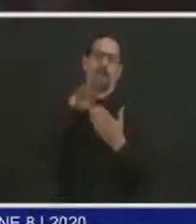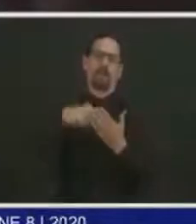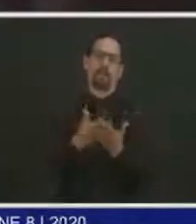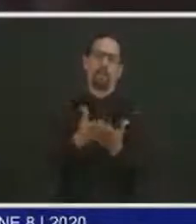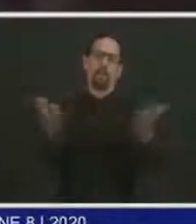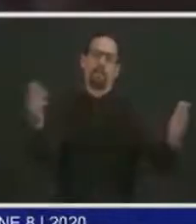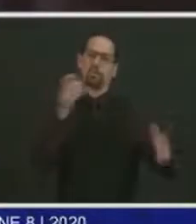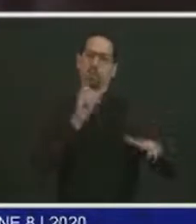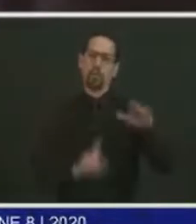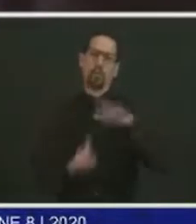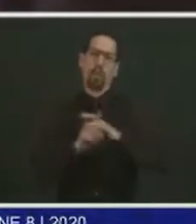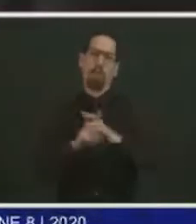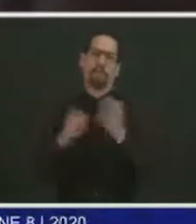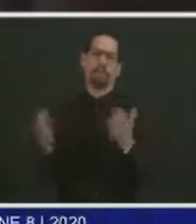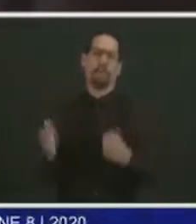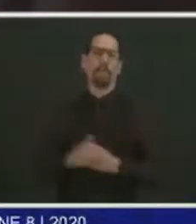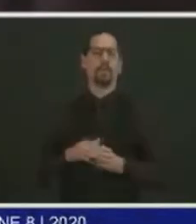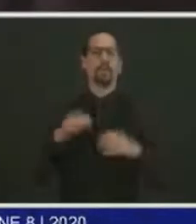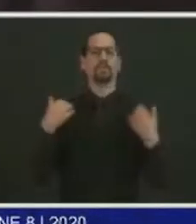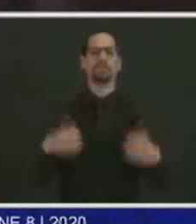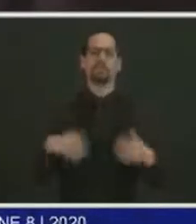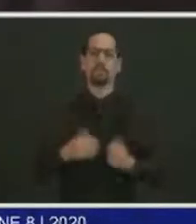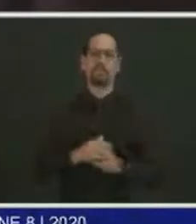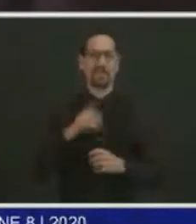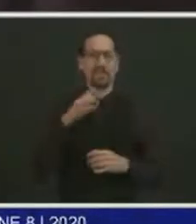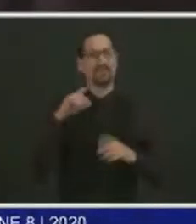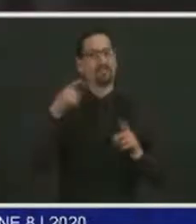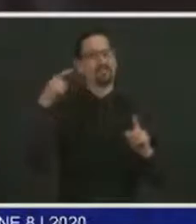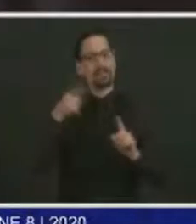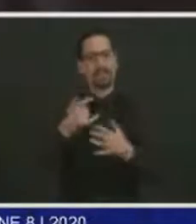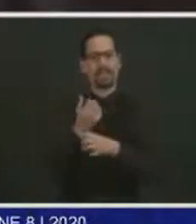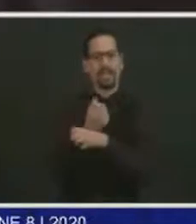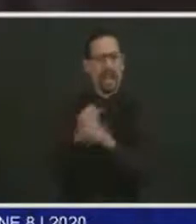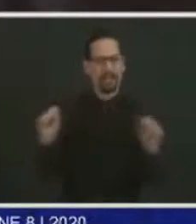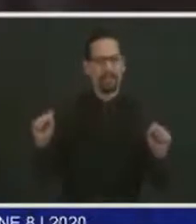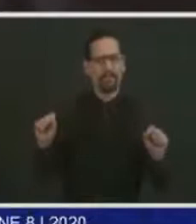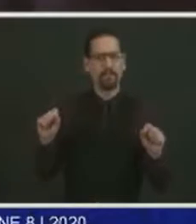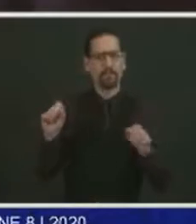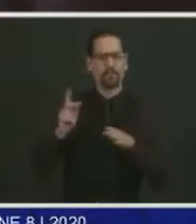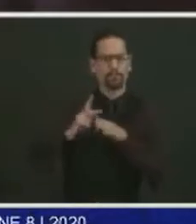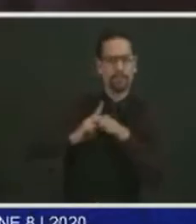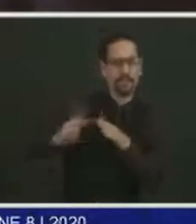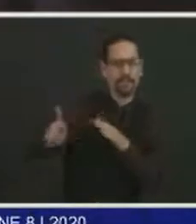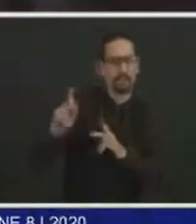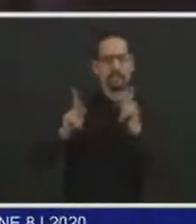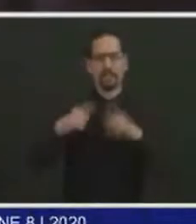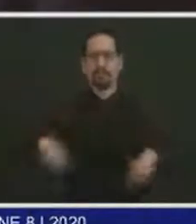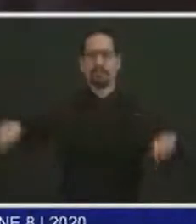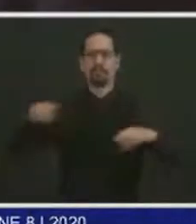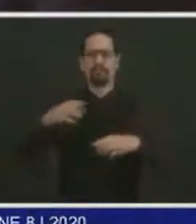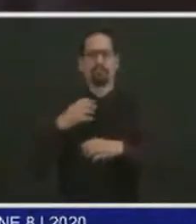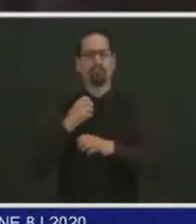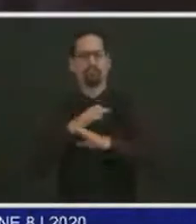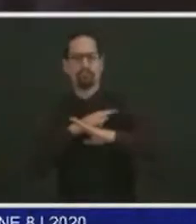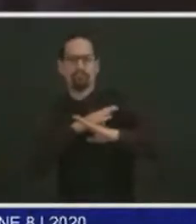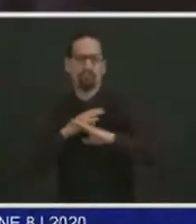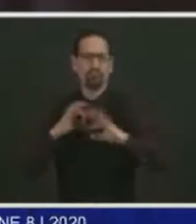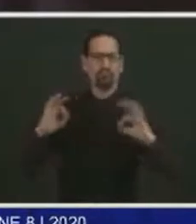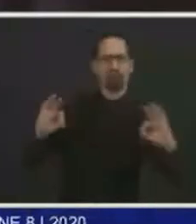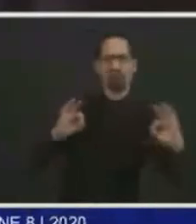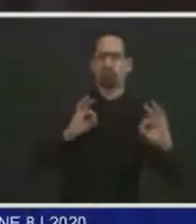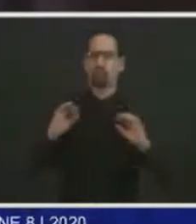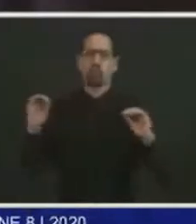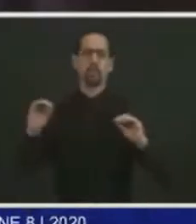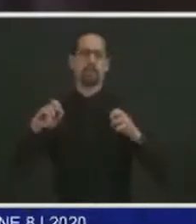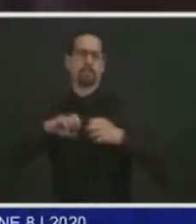did an amazing job supporting as well. We had Rhode Island Department of Health staff at all 3 events on Friday